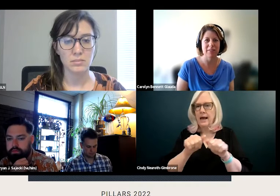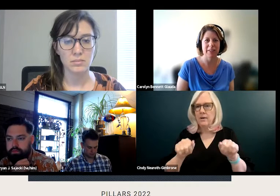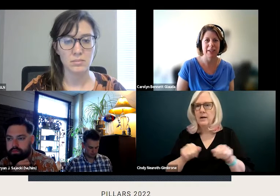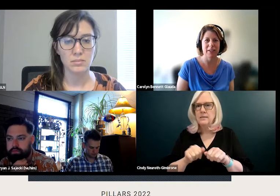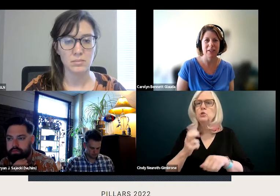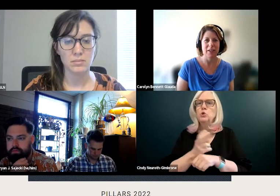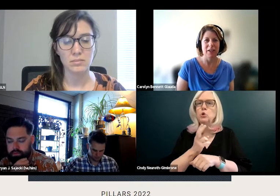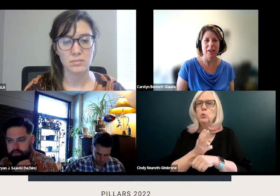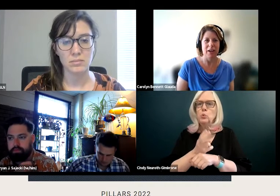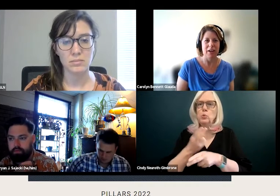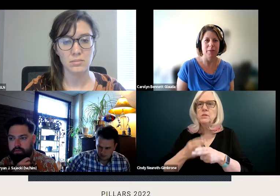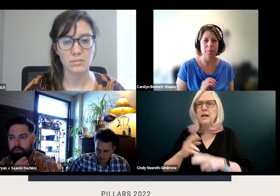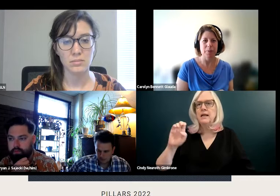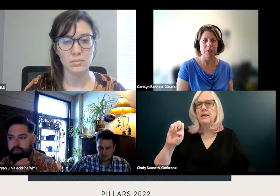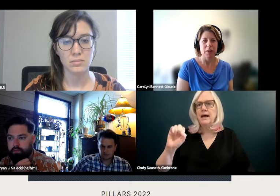name ESLN.